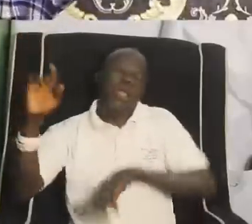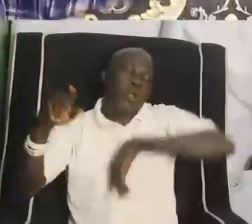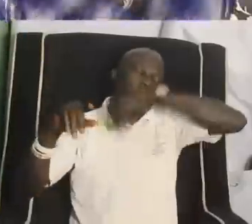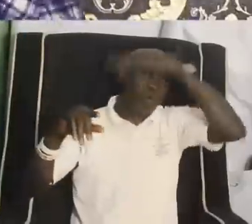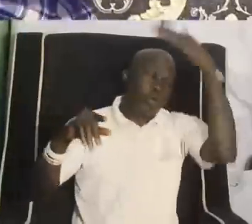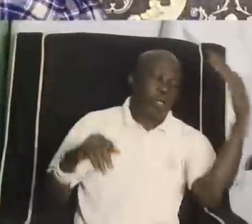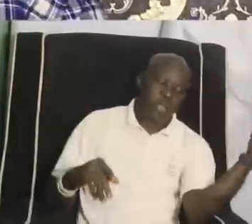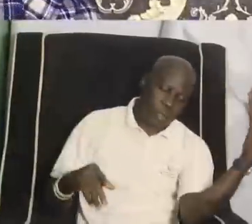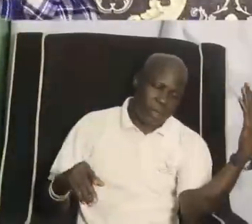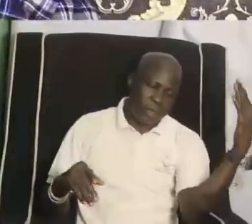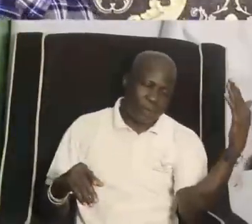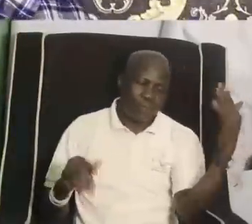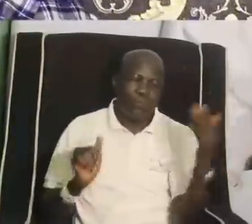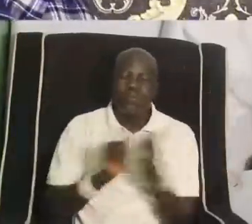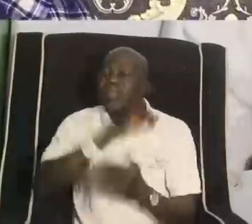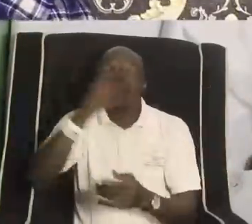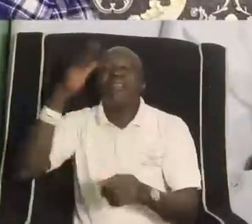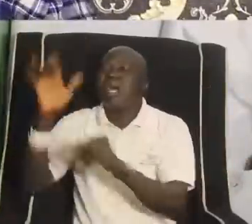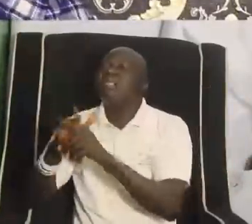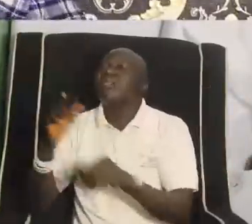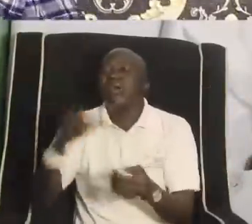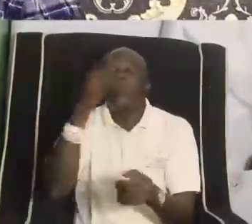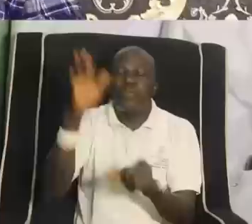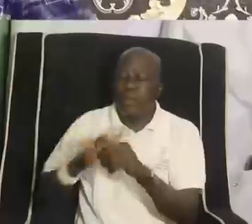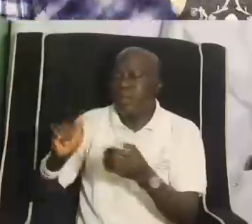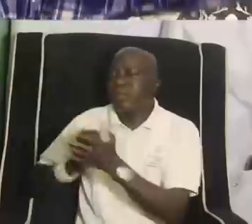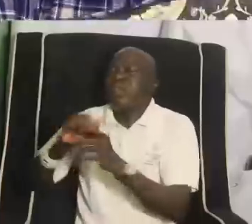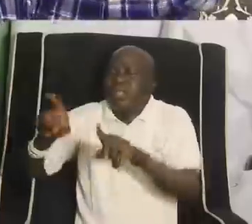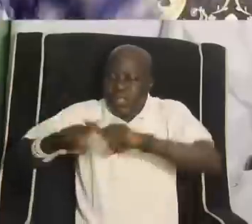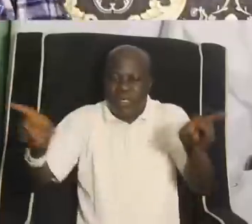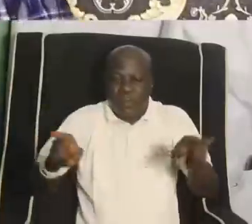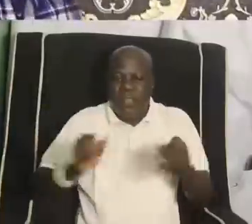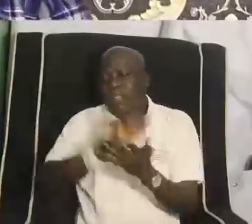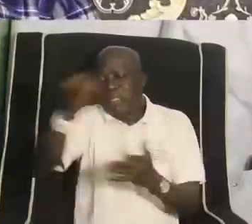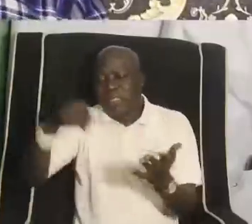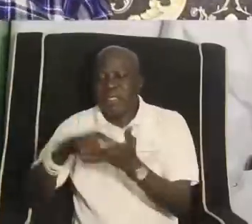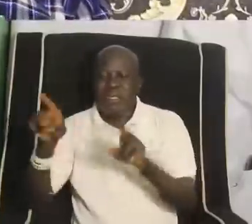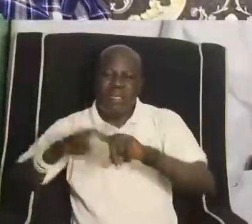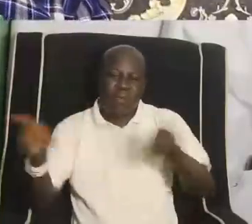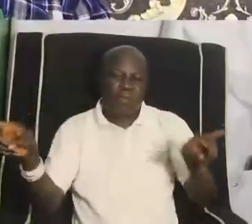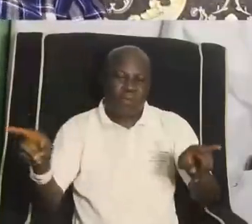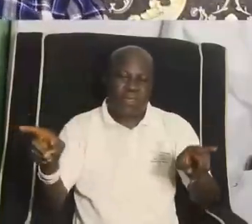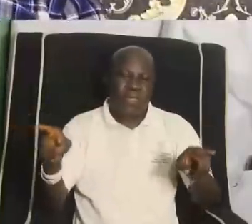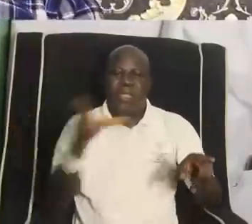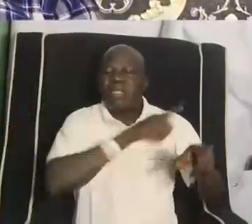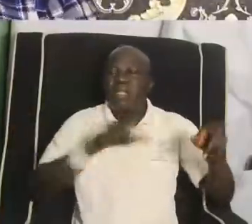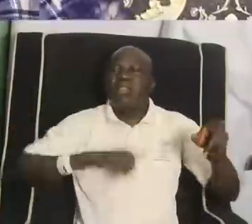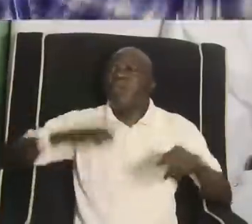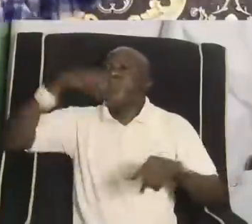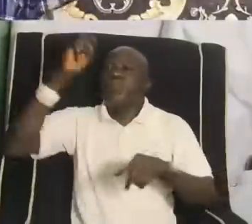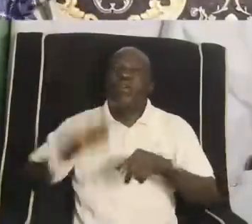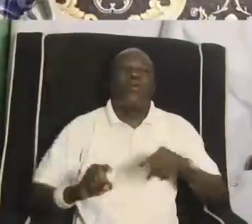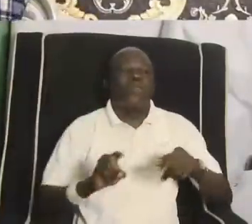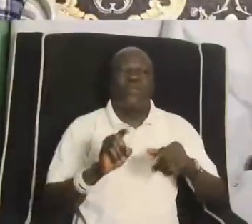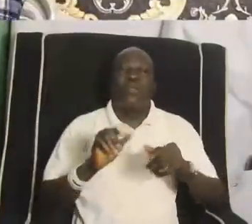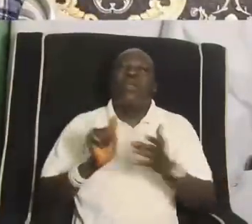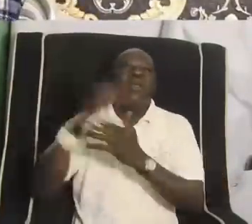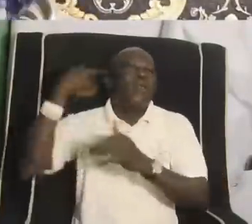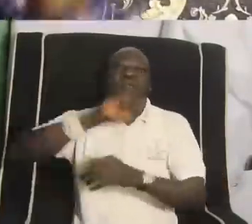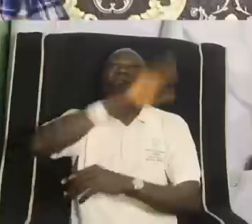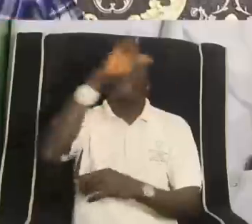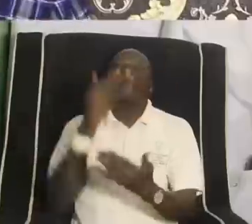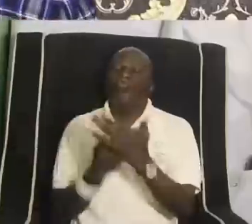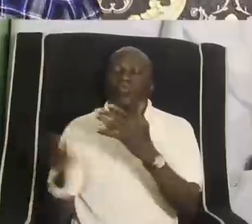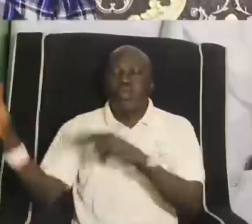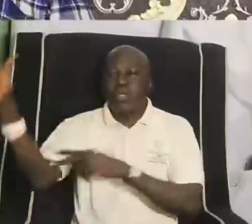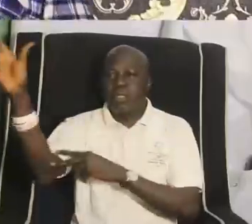One on the left side. Or a magic water. Coming out of different. This one is different. different. Oluwa lo pase. He's not that ordinary. Fun ojo